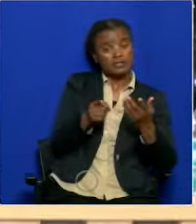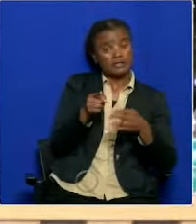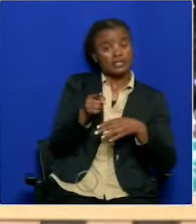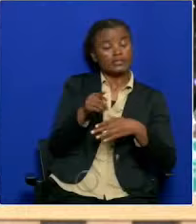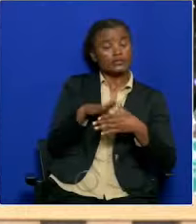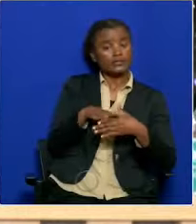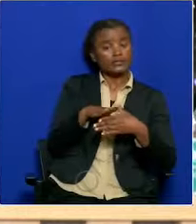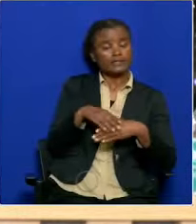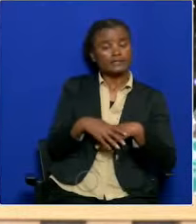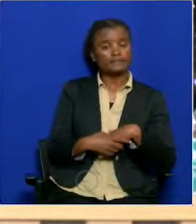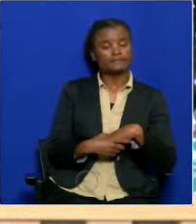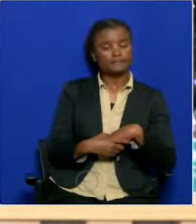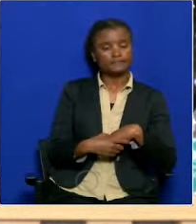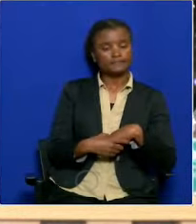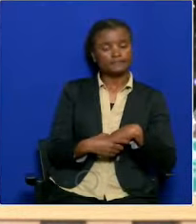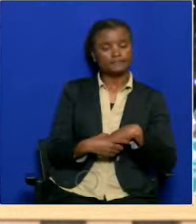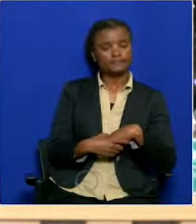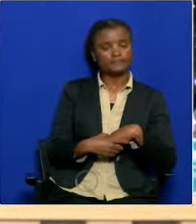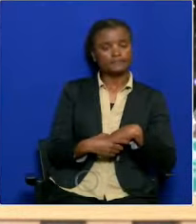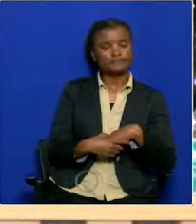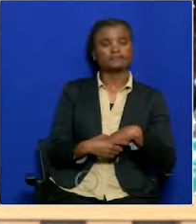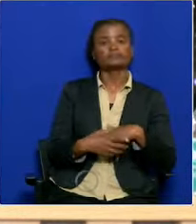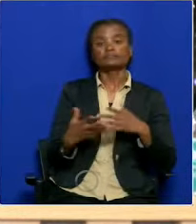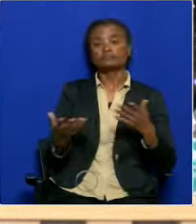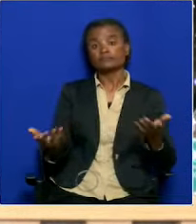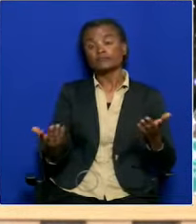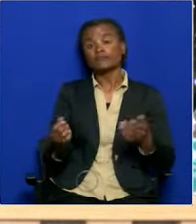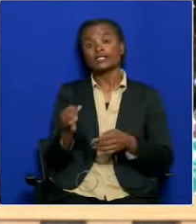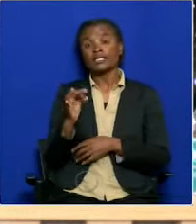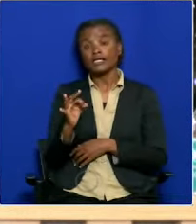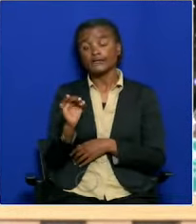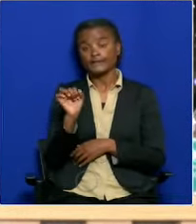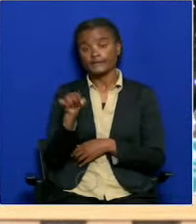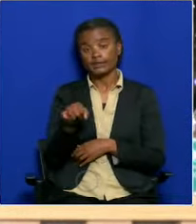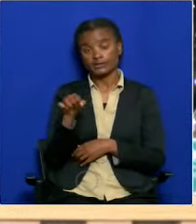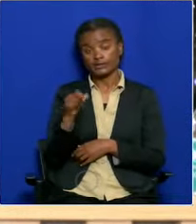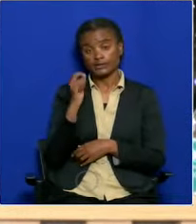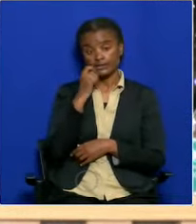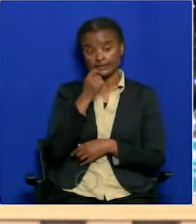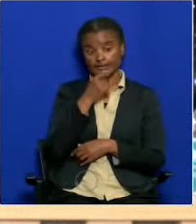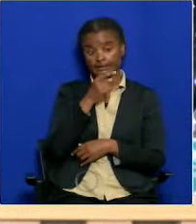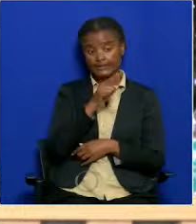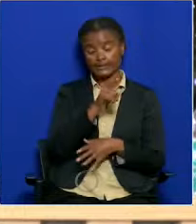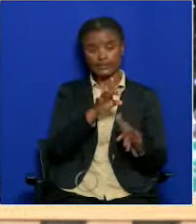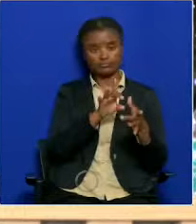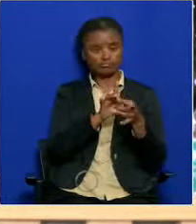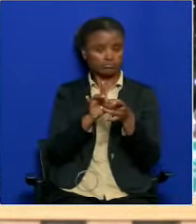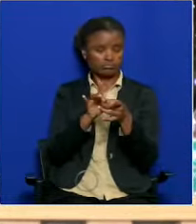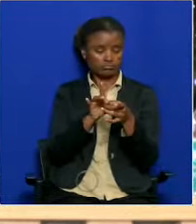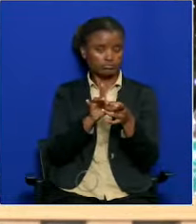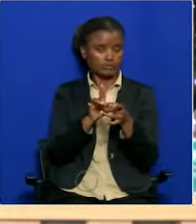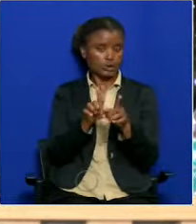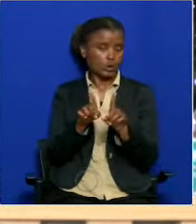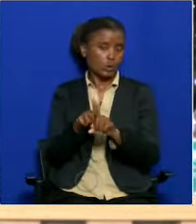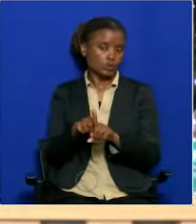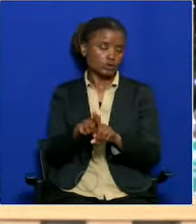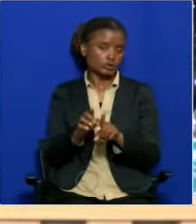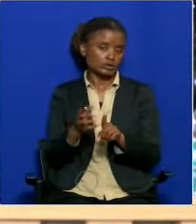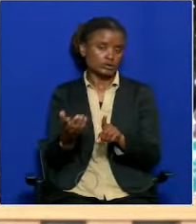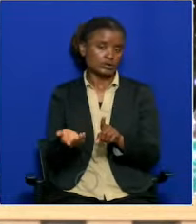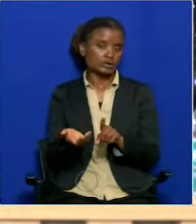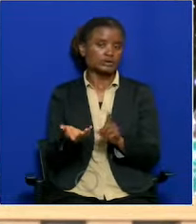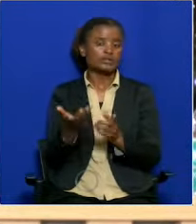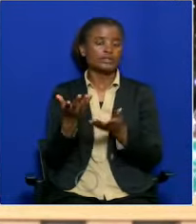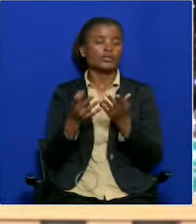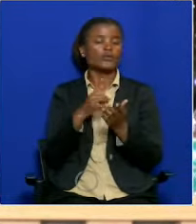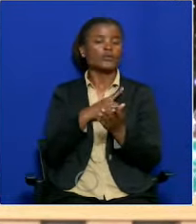Now, if indeed they are, if as you say they are close, why did Mr. Matlala send the request